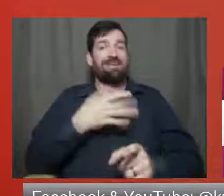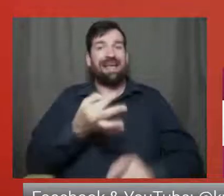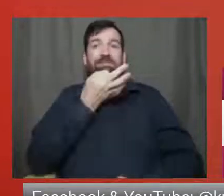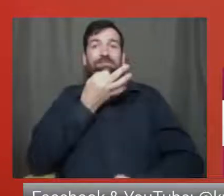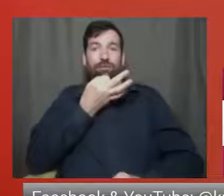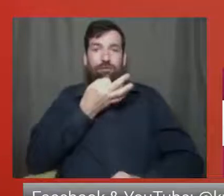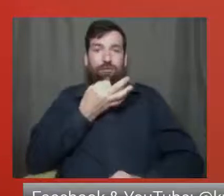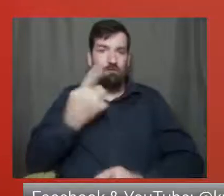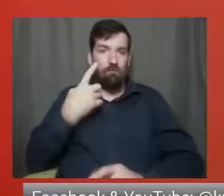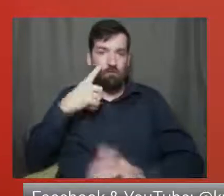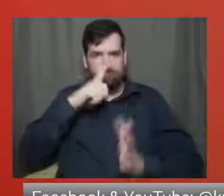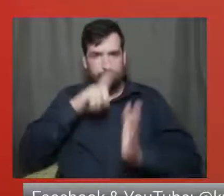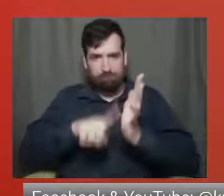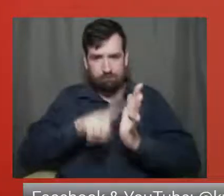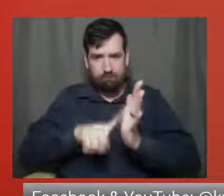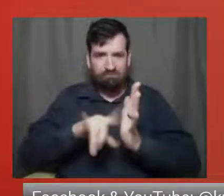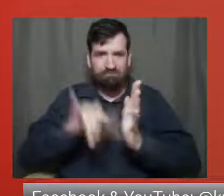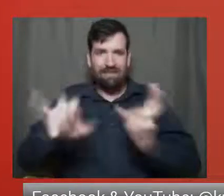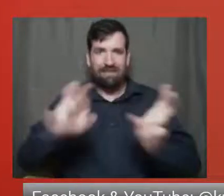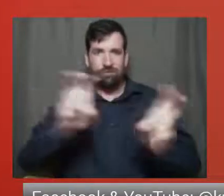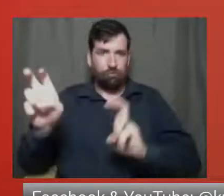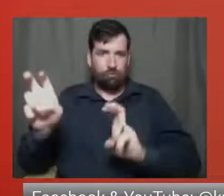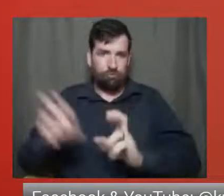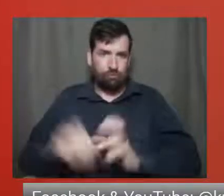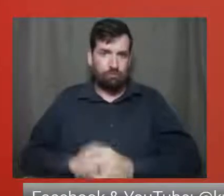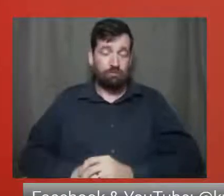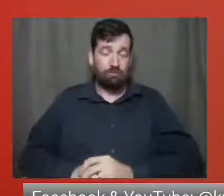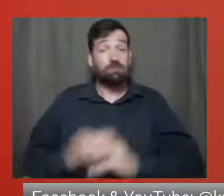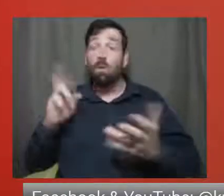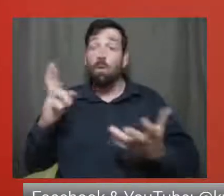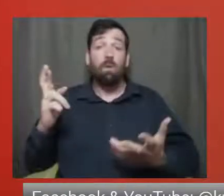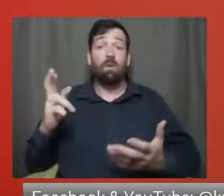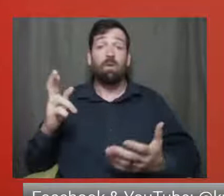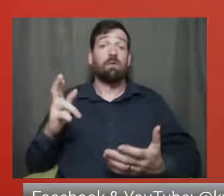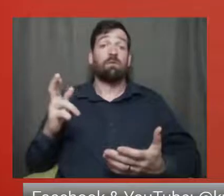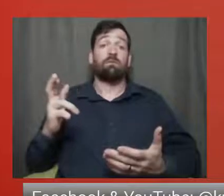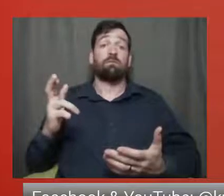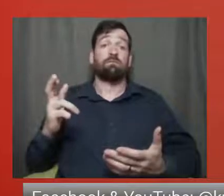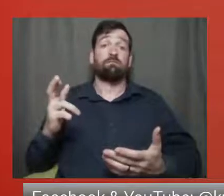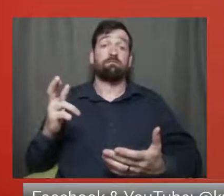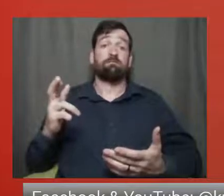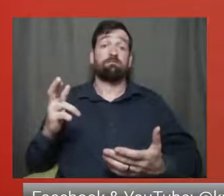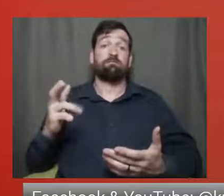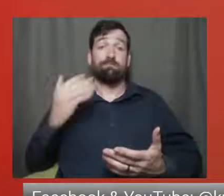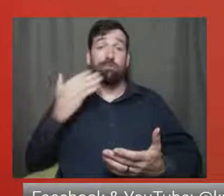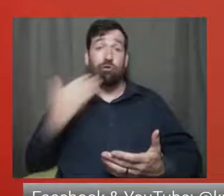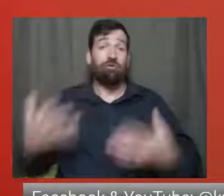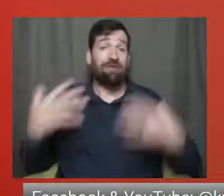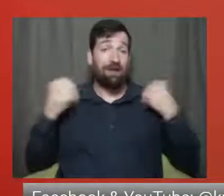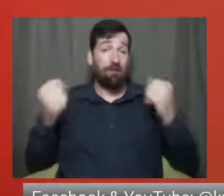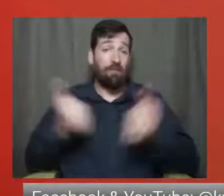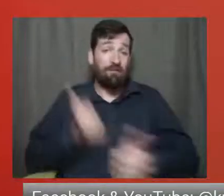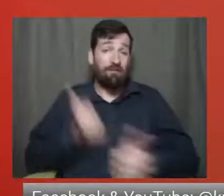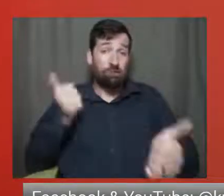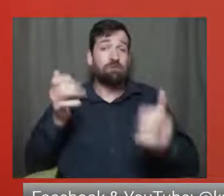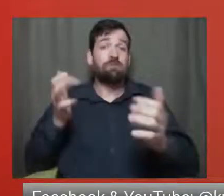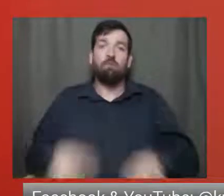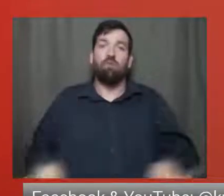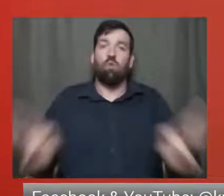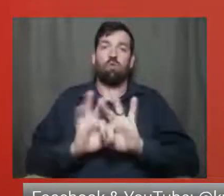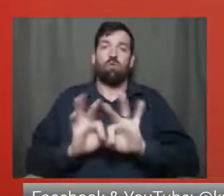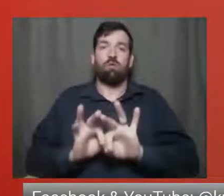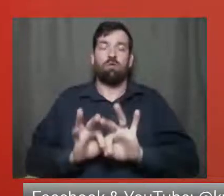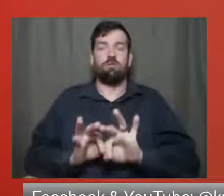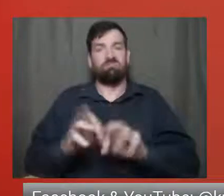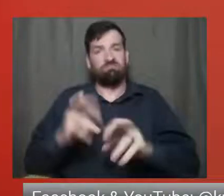that issue further. Otherwise, good health prevention is really important. So making sure we maintain our body weight,